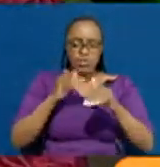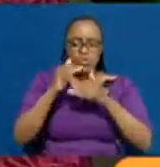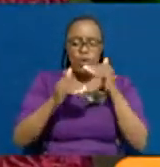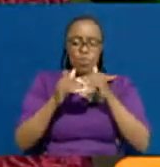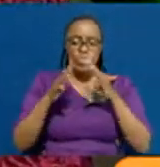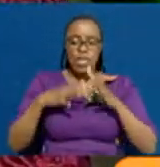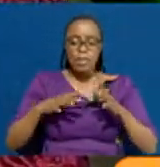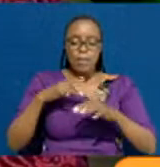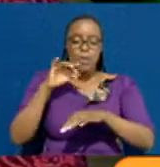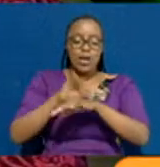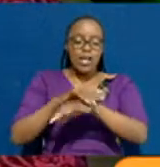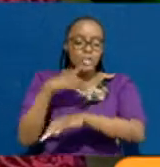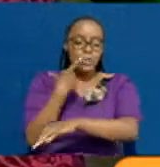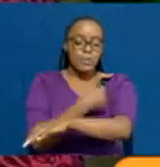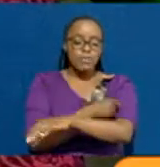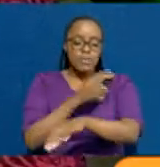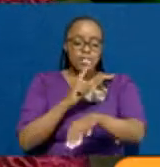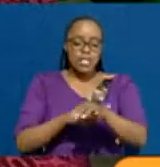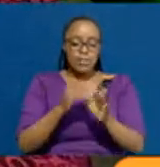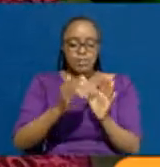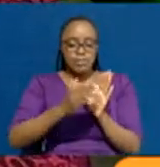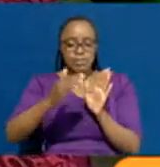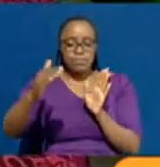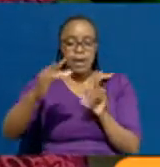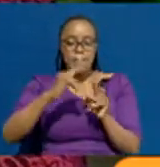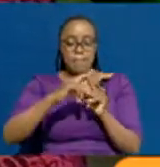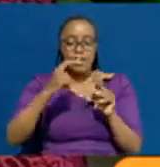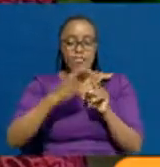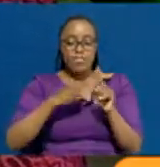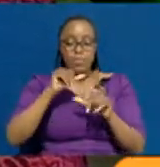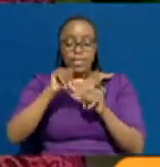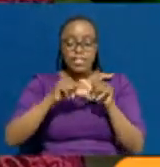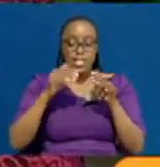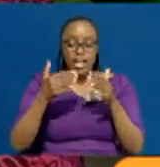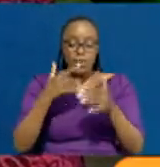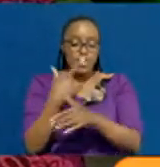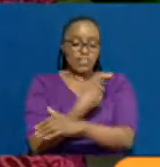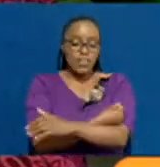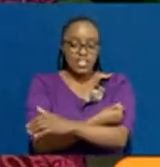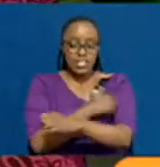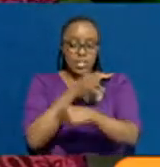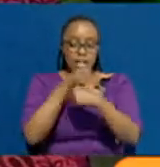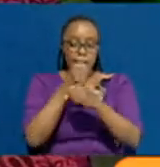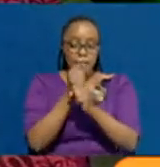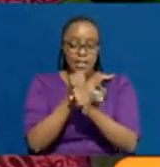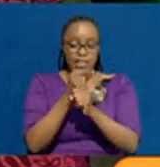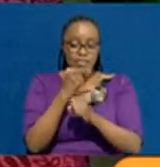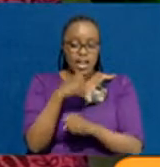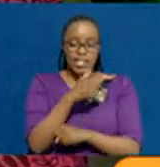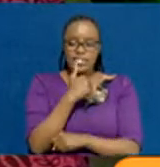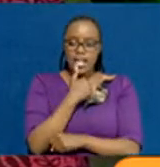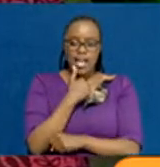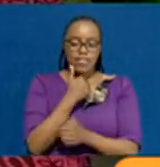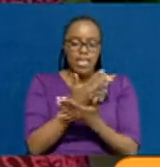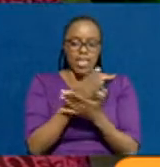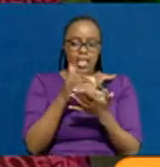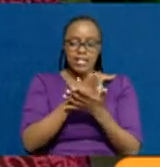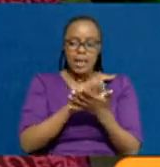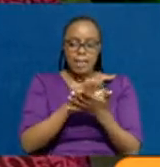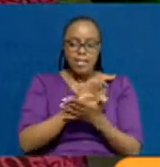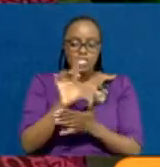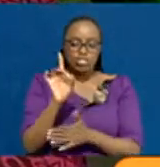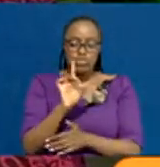people who've been vaccinated over some time. But from the science of the way the vaccines are designed, we don't have any